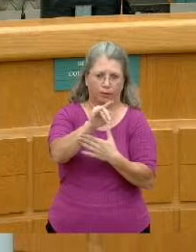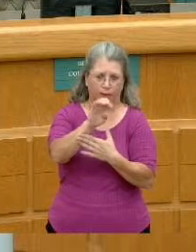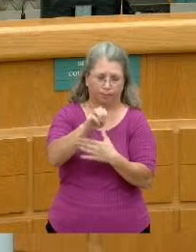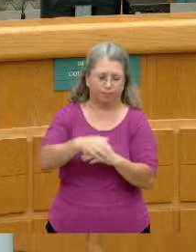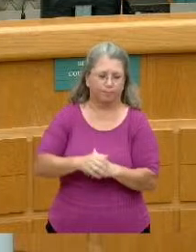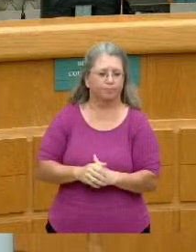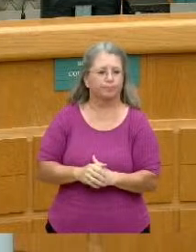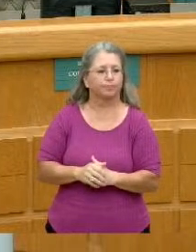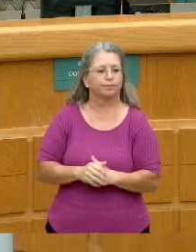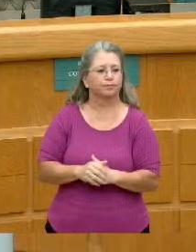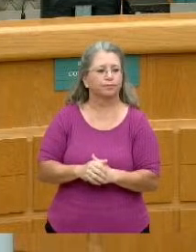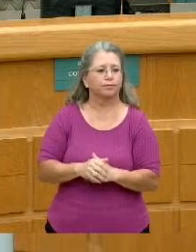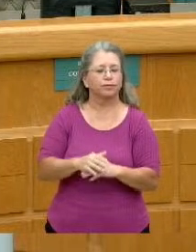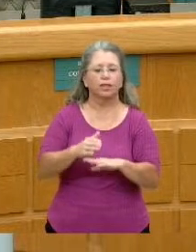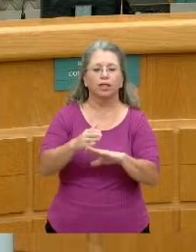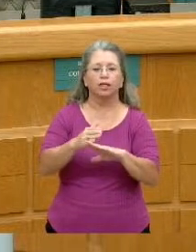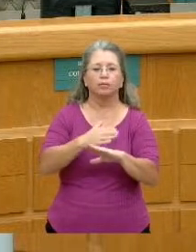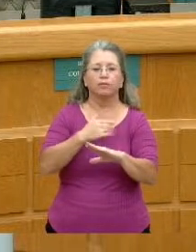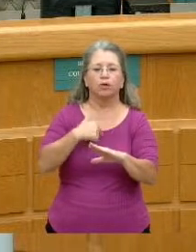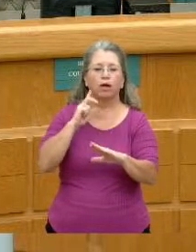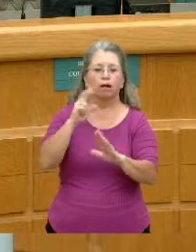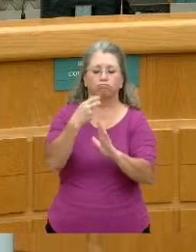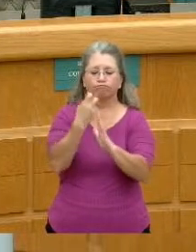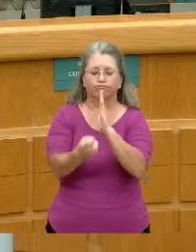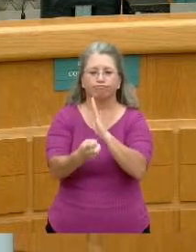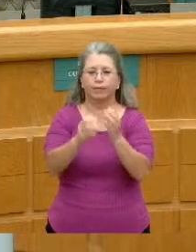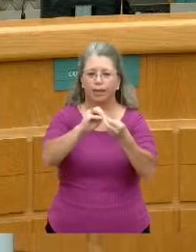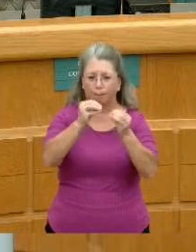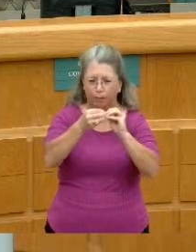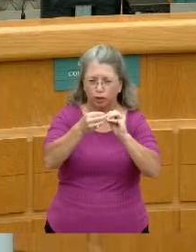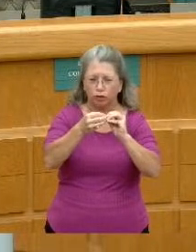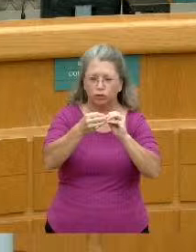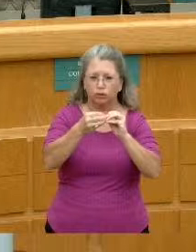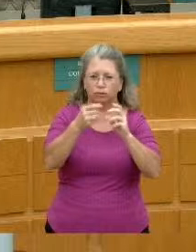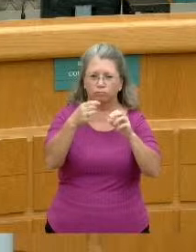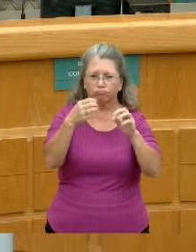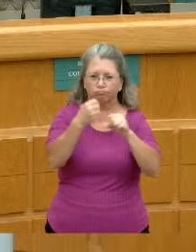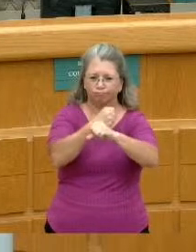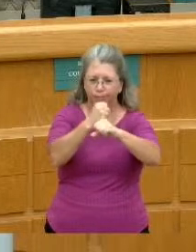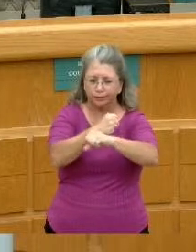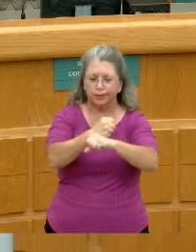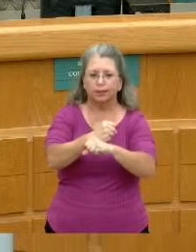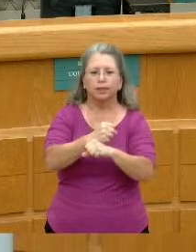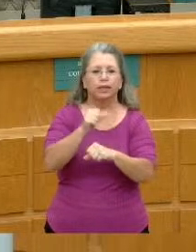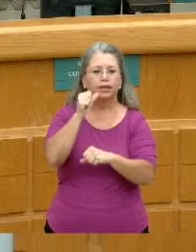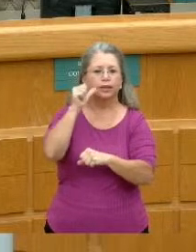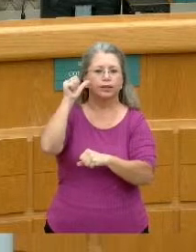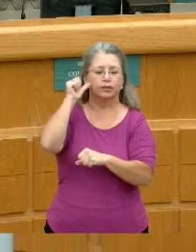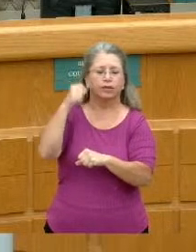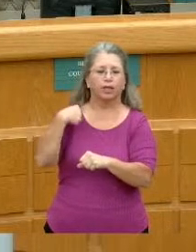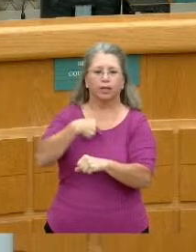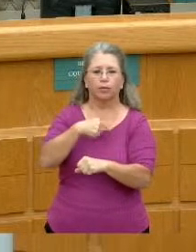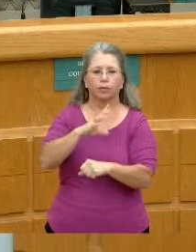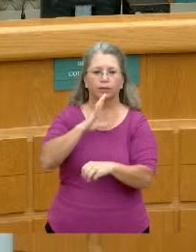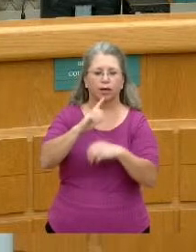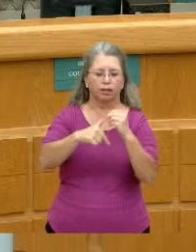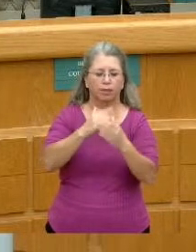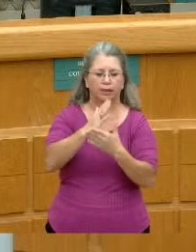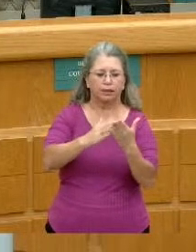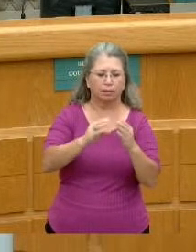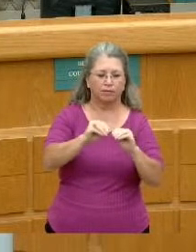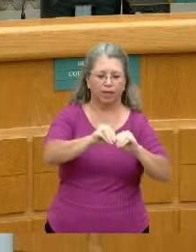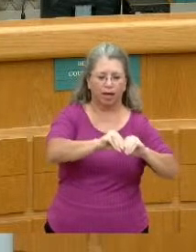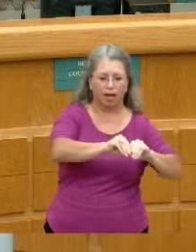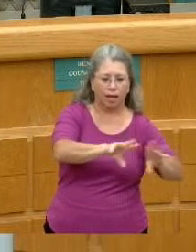Now, before I get into the numbers, yesterday we showed and talked about some of the outbreaks that are happening in the